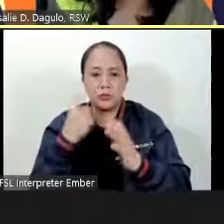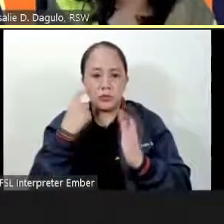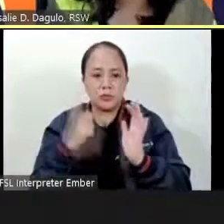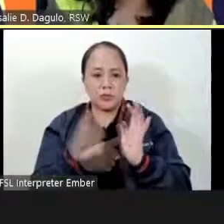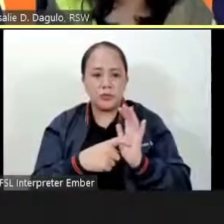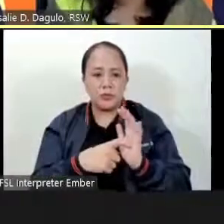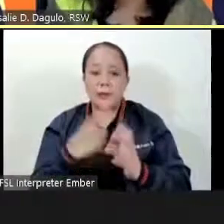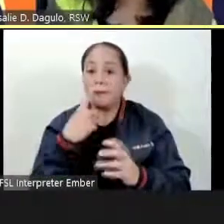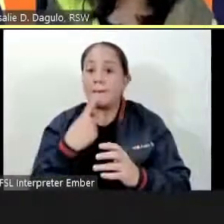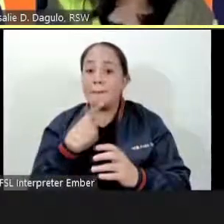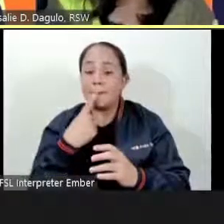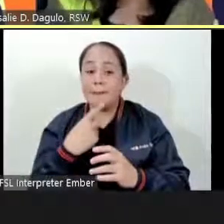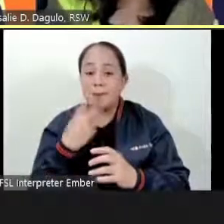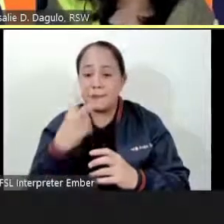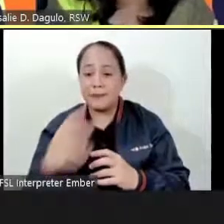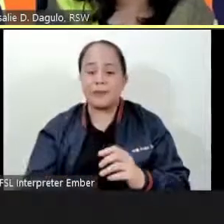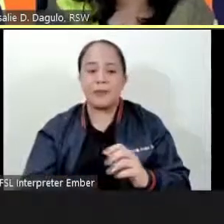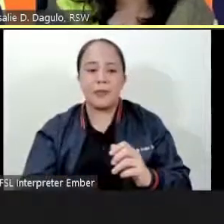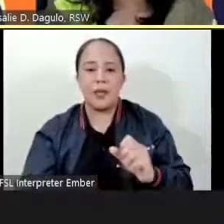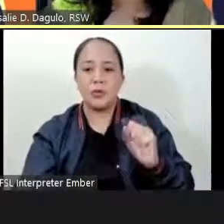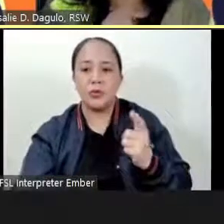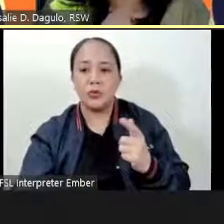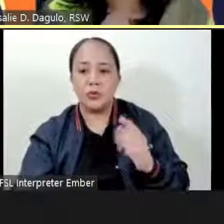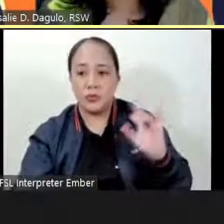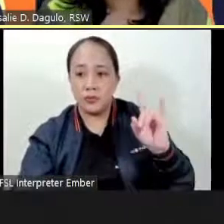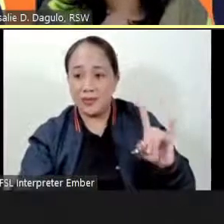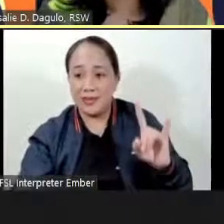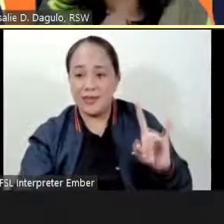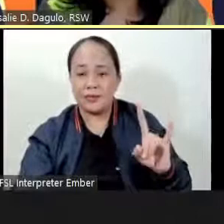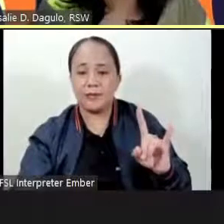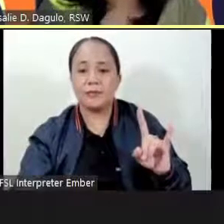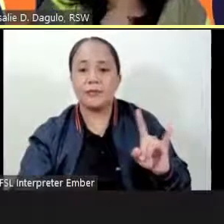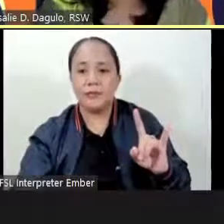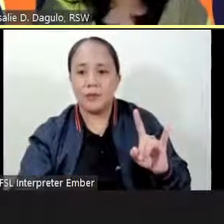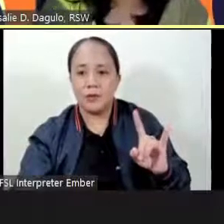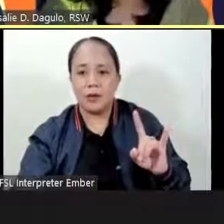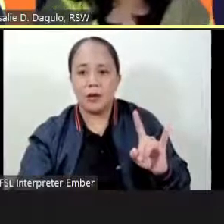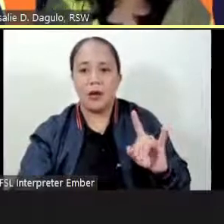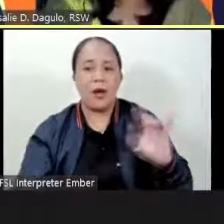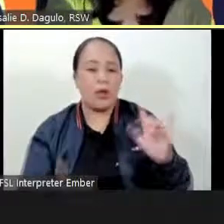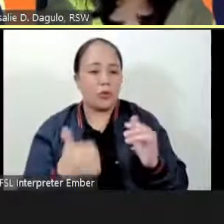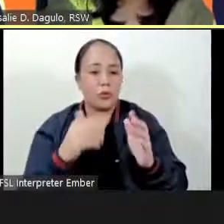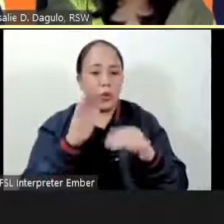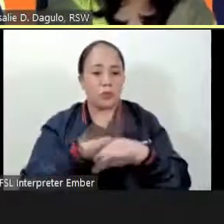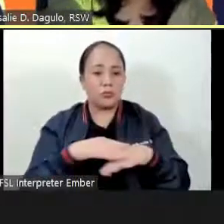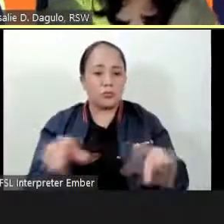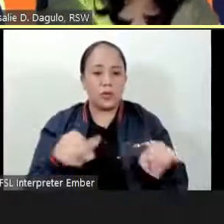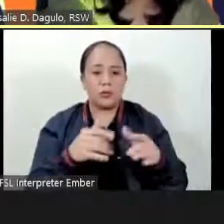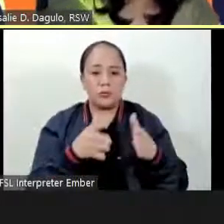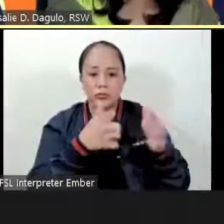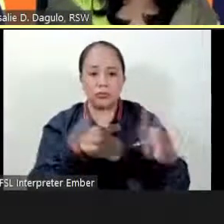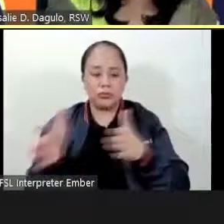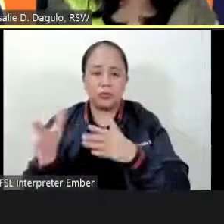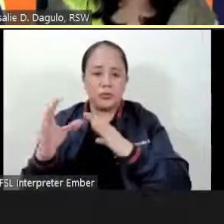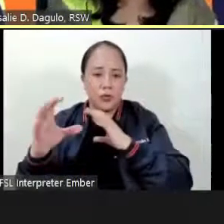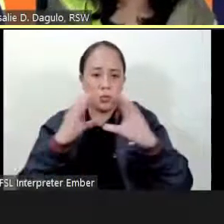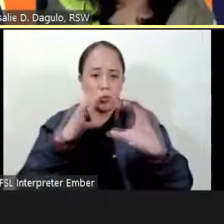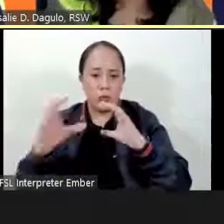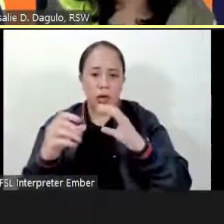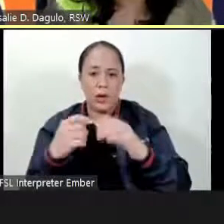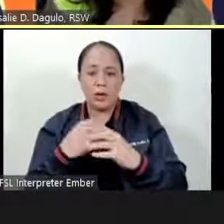red text, social media and other online applications and platforms for communication, which